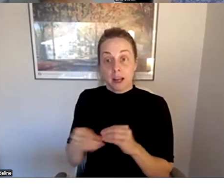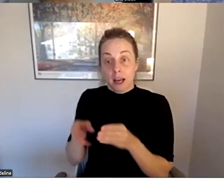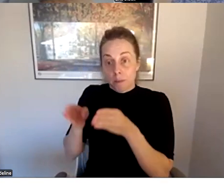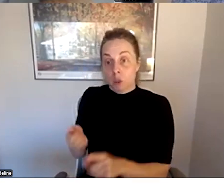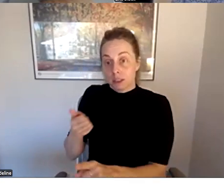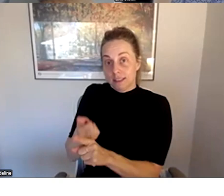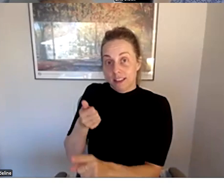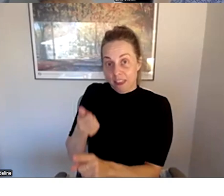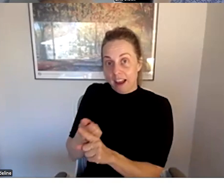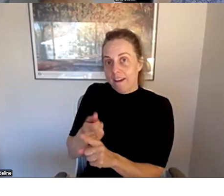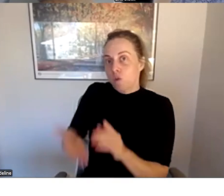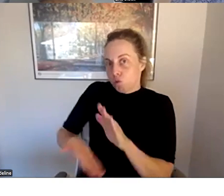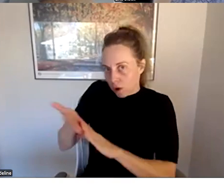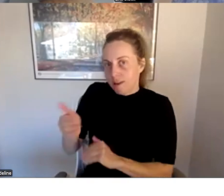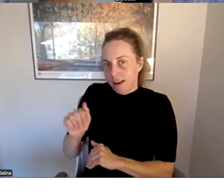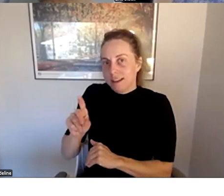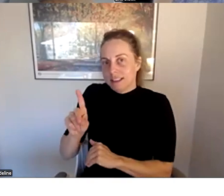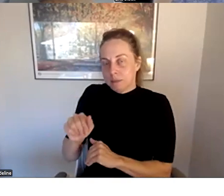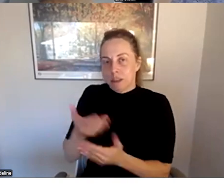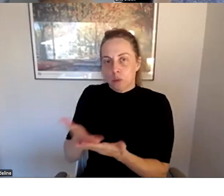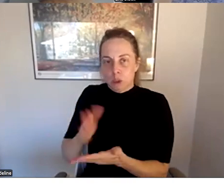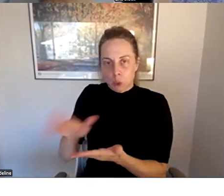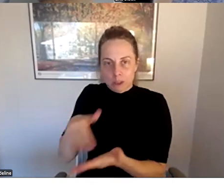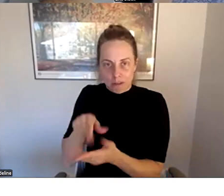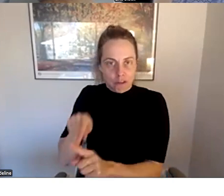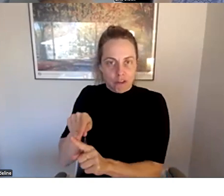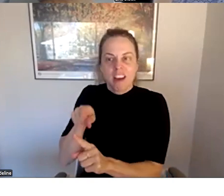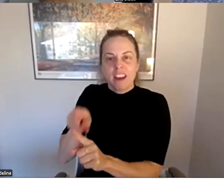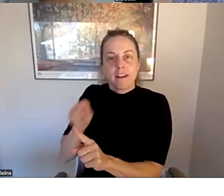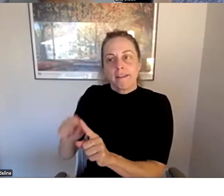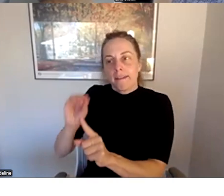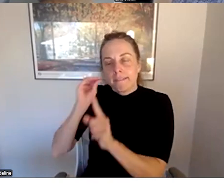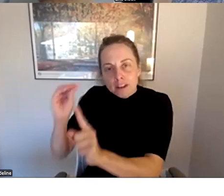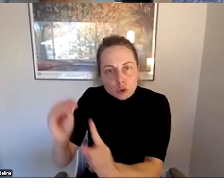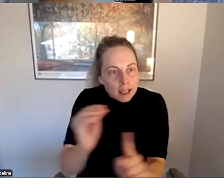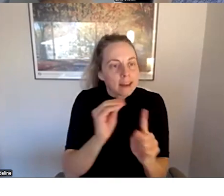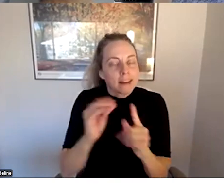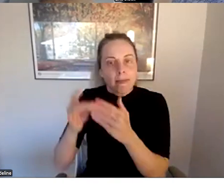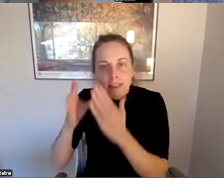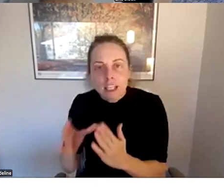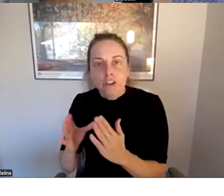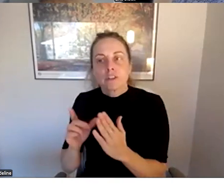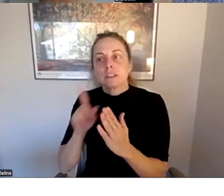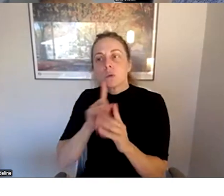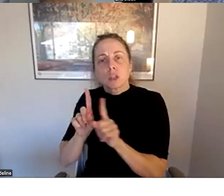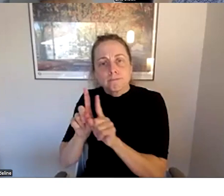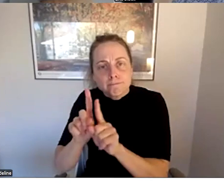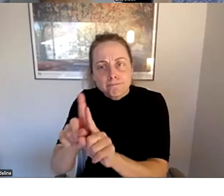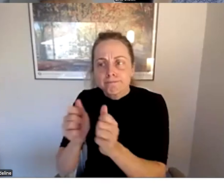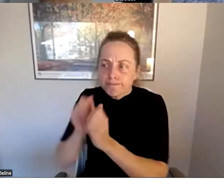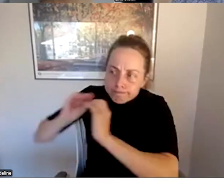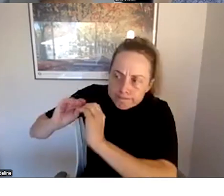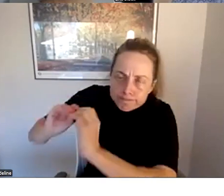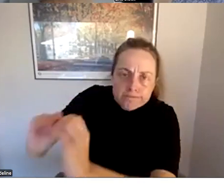a disability resource center that can be that education conduit for leaders and to walk side by side with them as